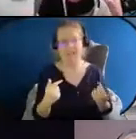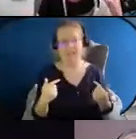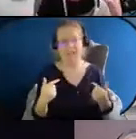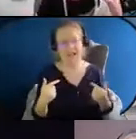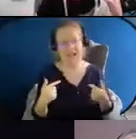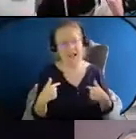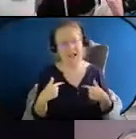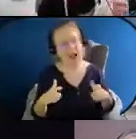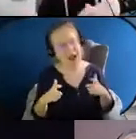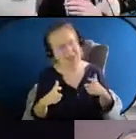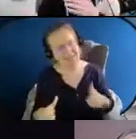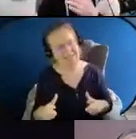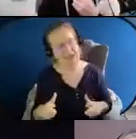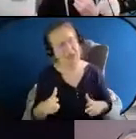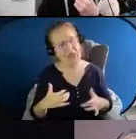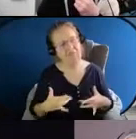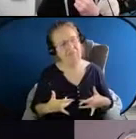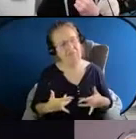I still think